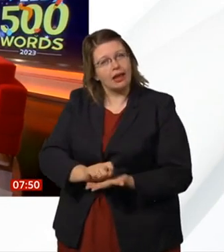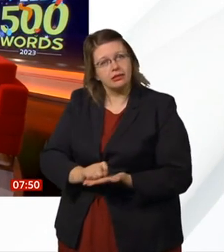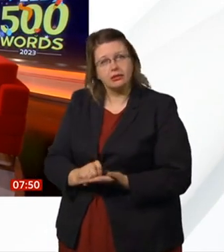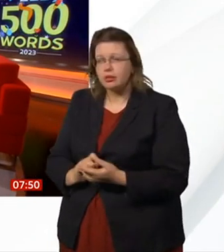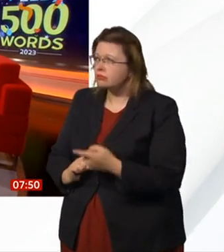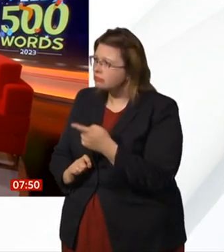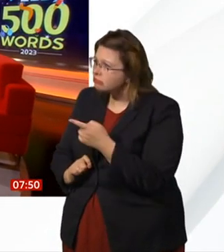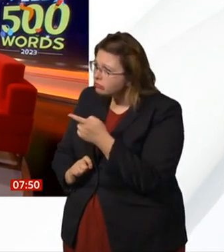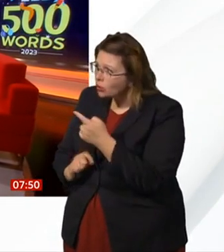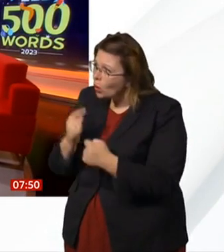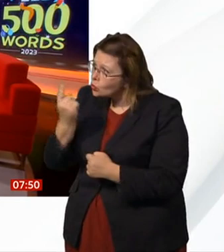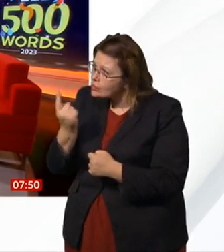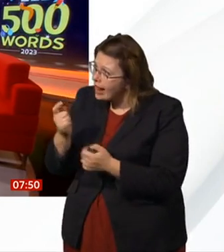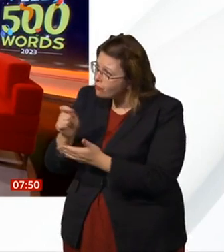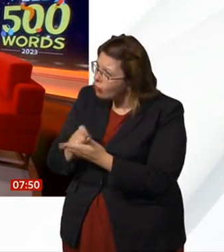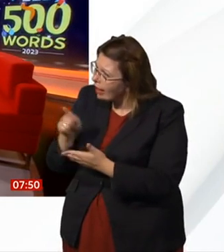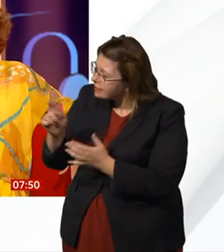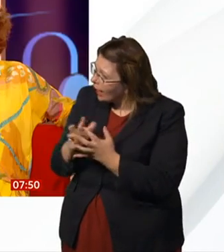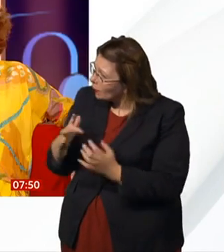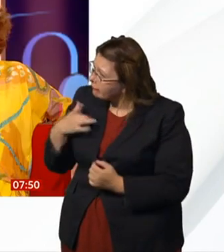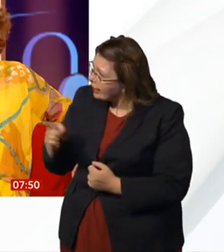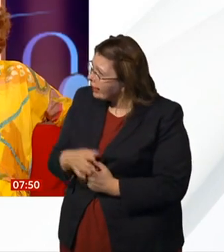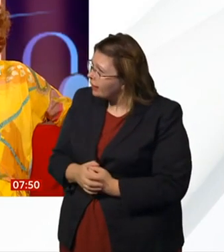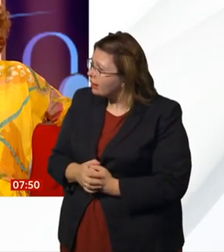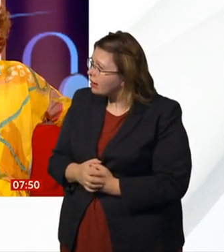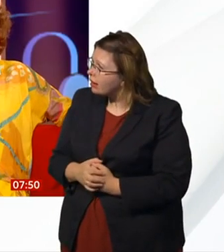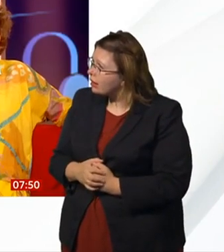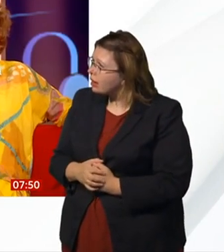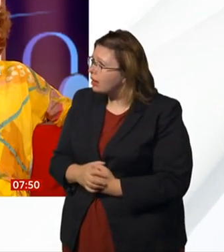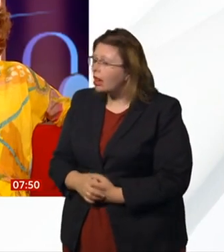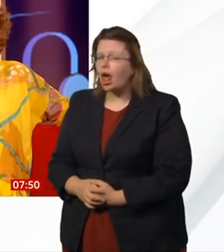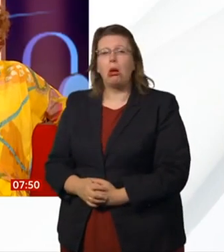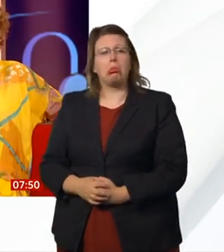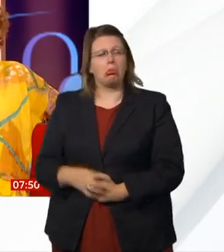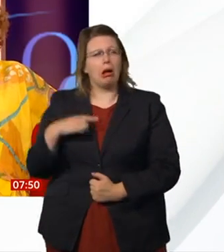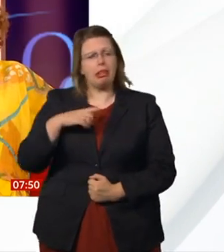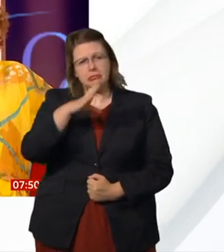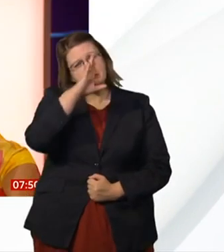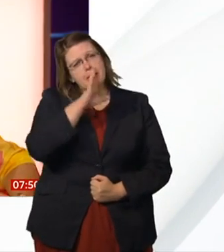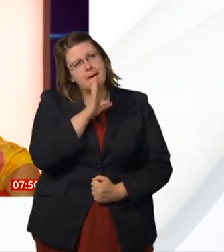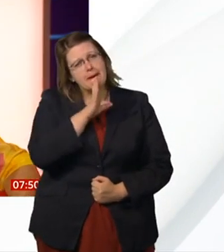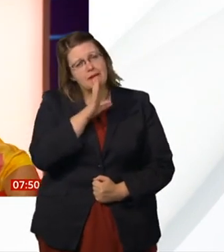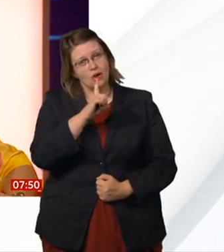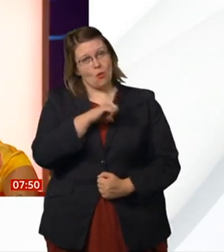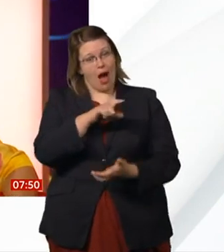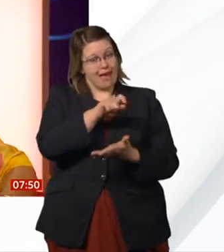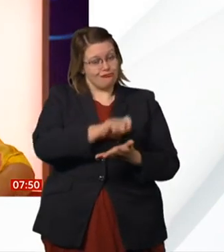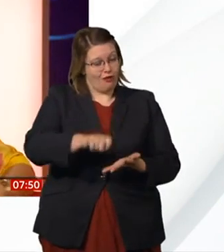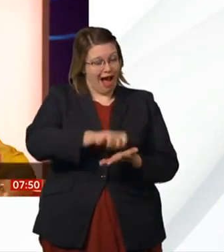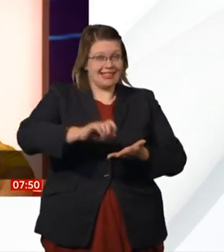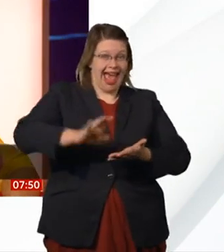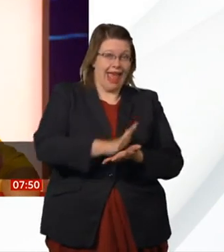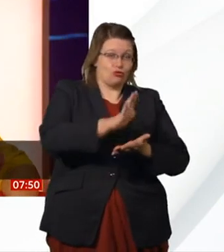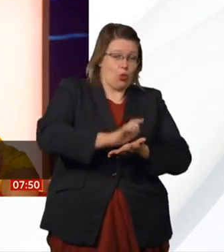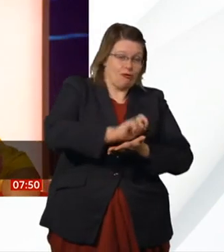writer... Oh, it makes me sad because I think writing for pleasure is very much tied into reading for pleasure.